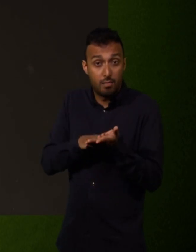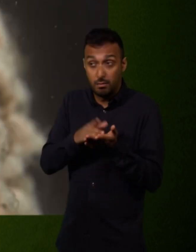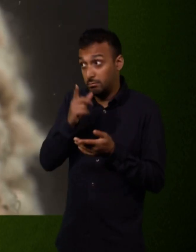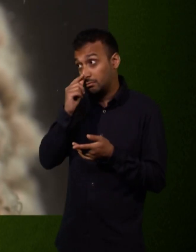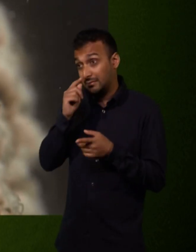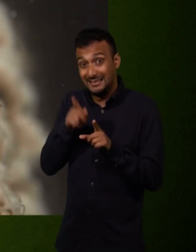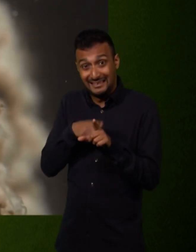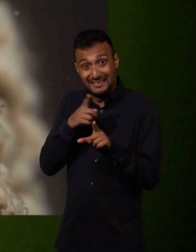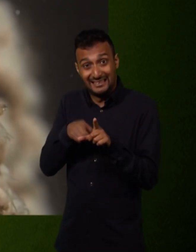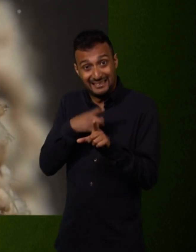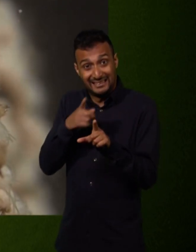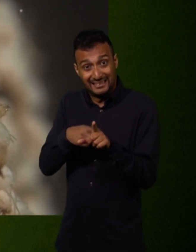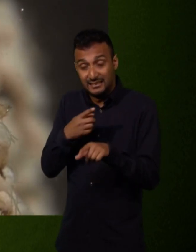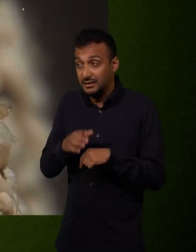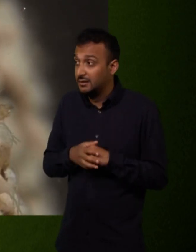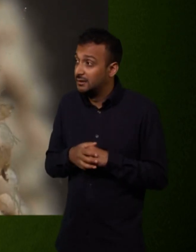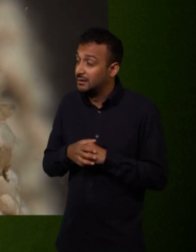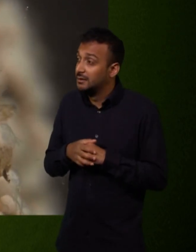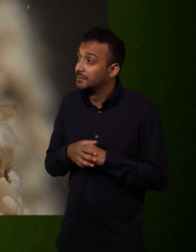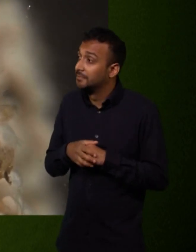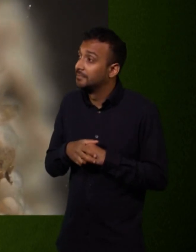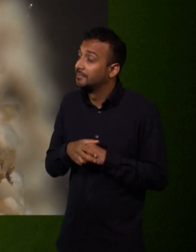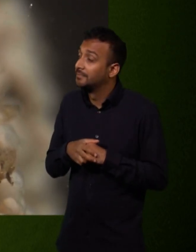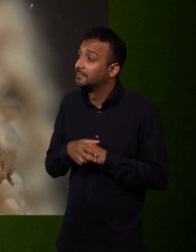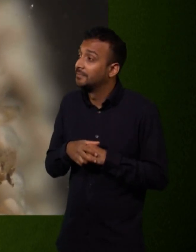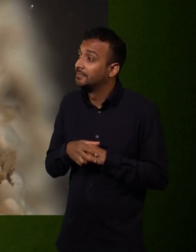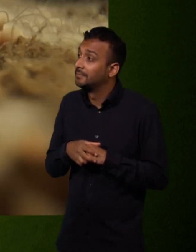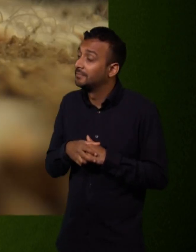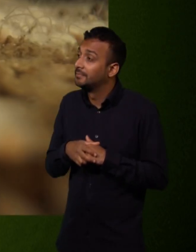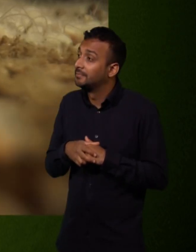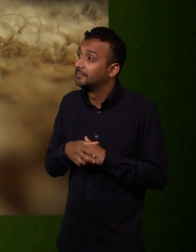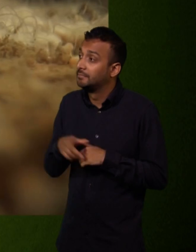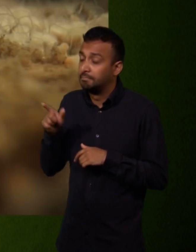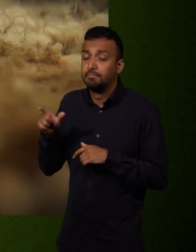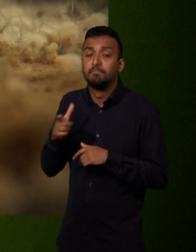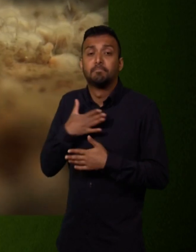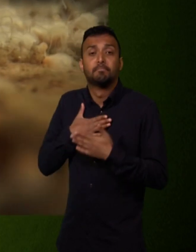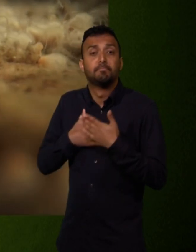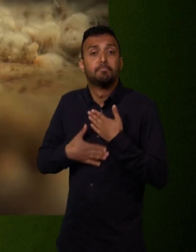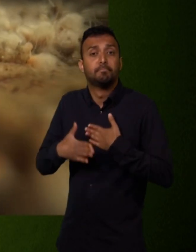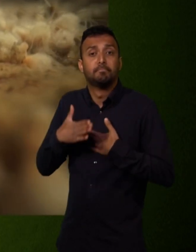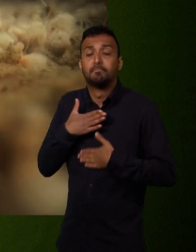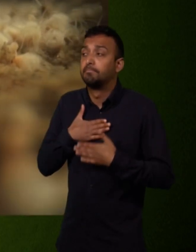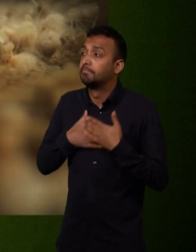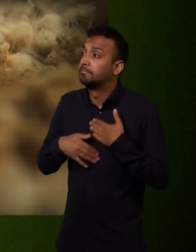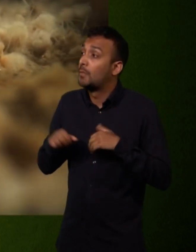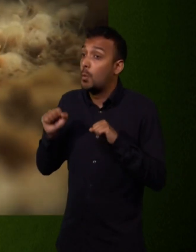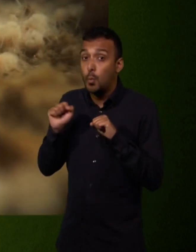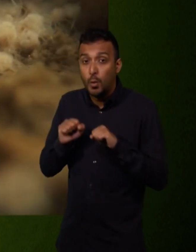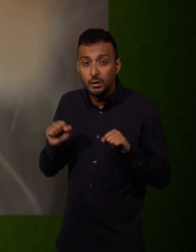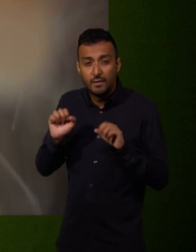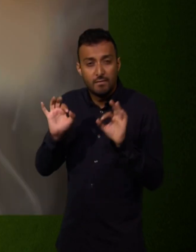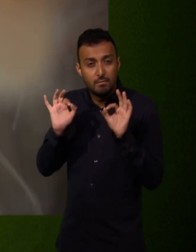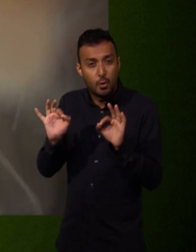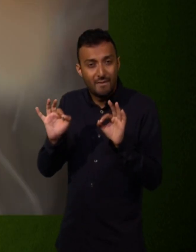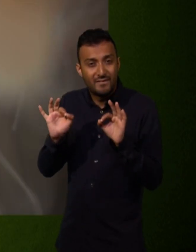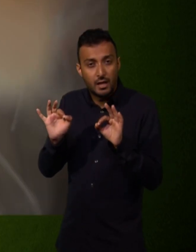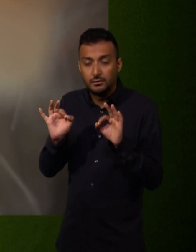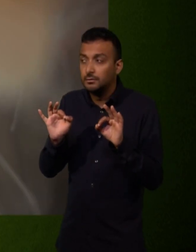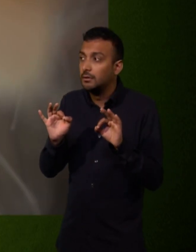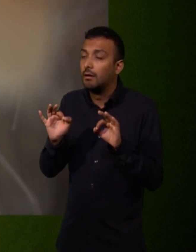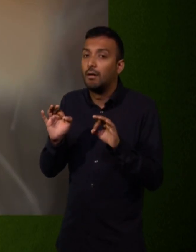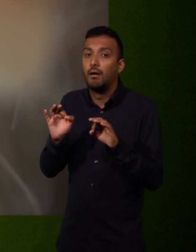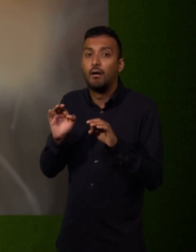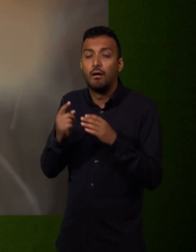bedrock, they're biding their time, waiting for the perfect environment, like water temperature and an abundance